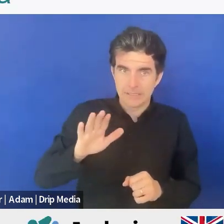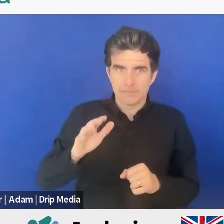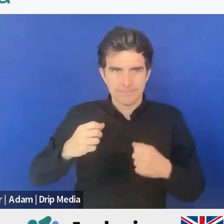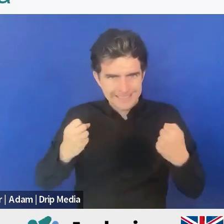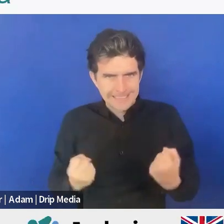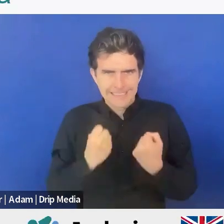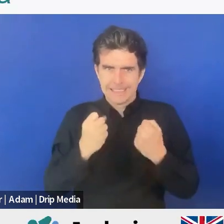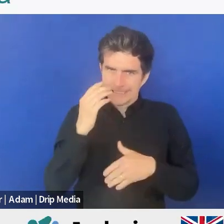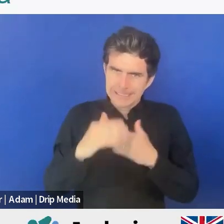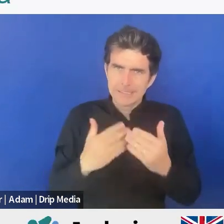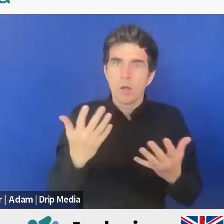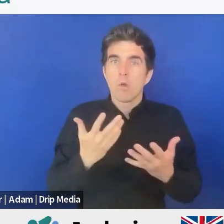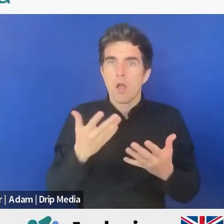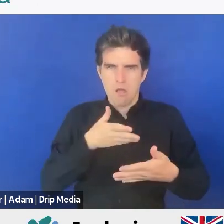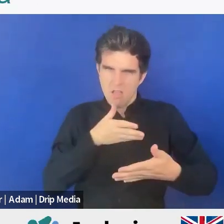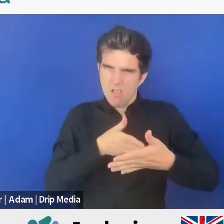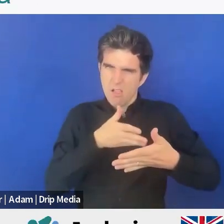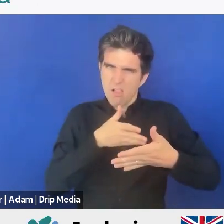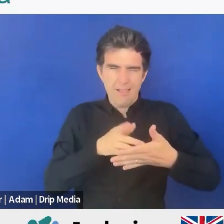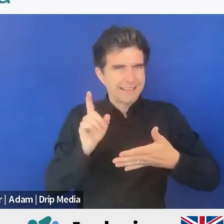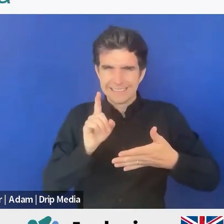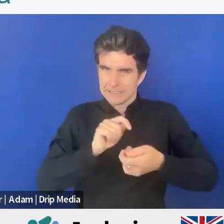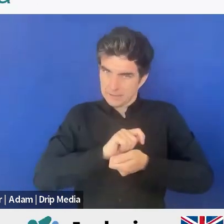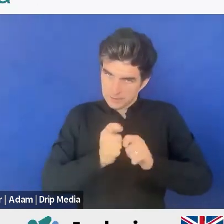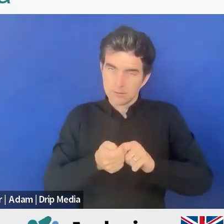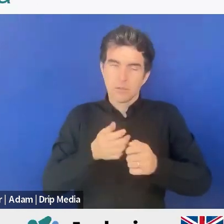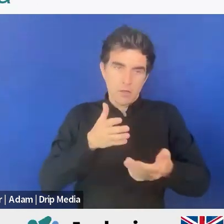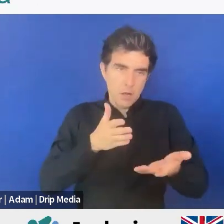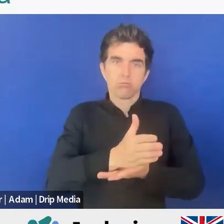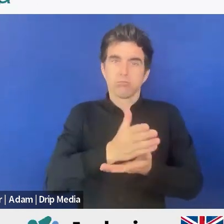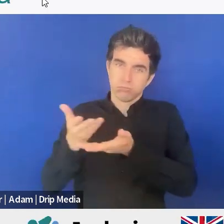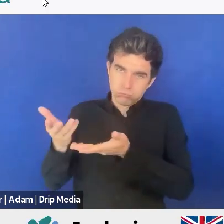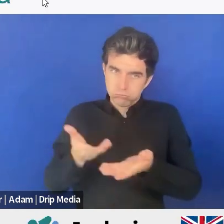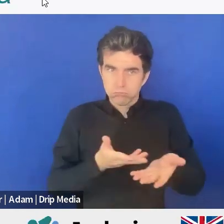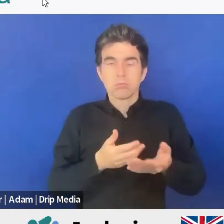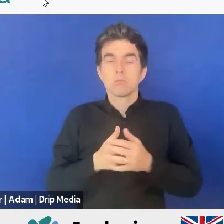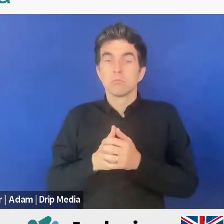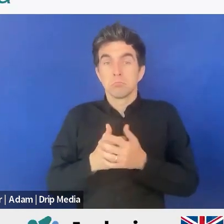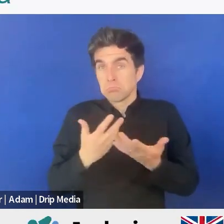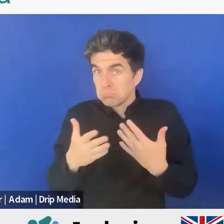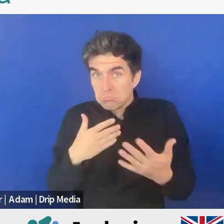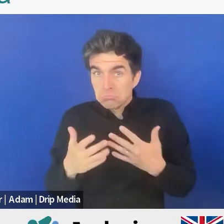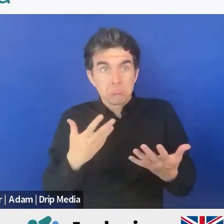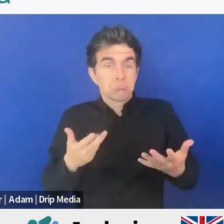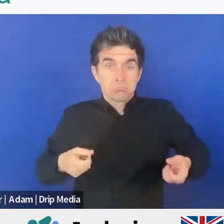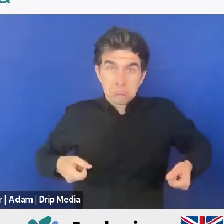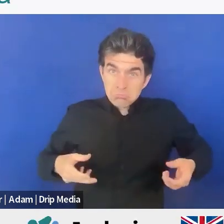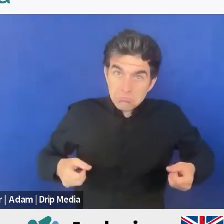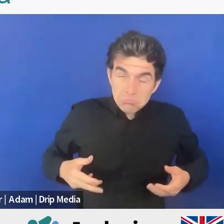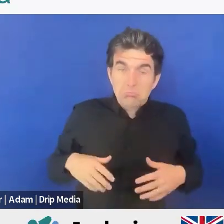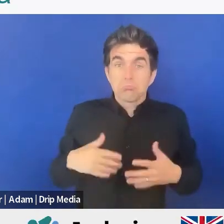whether they may be physical or care or sensory impairments that get